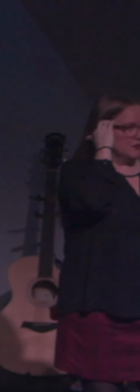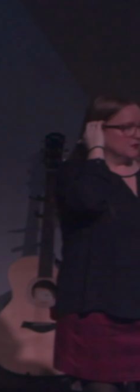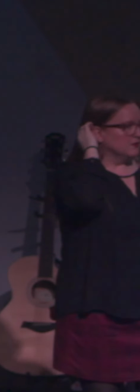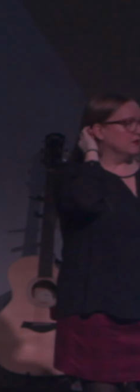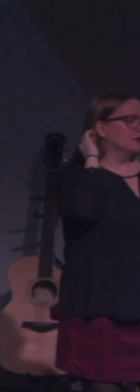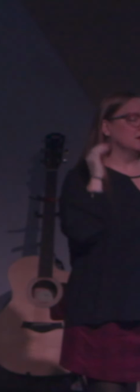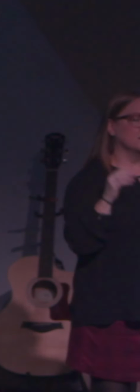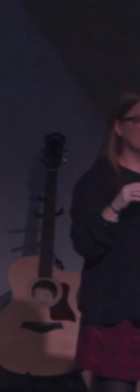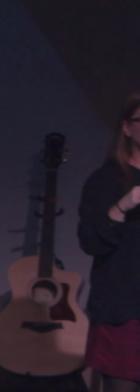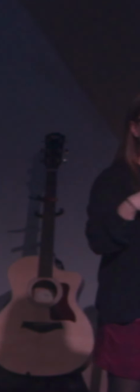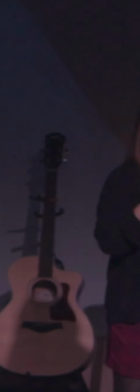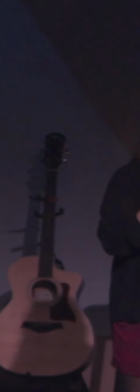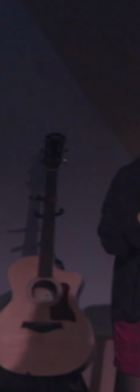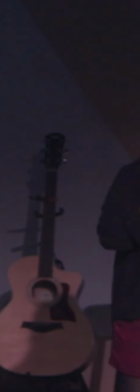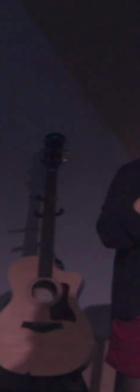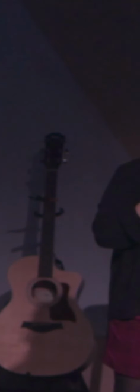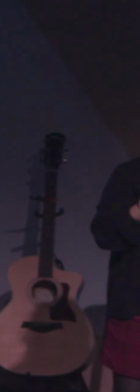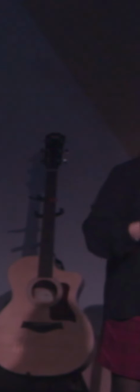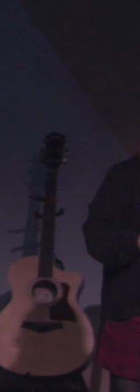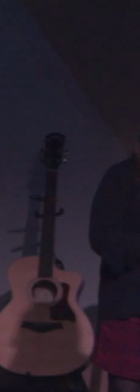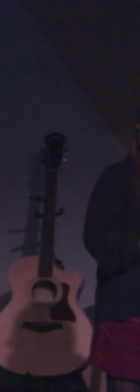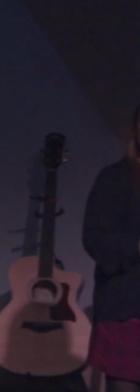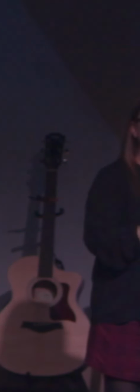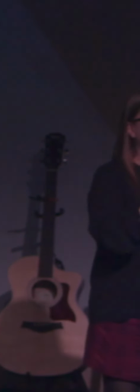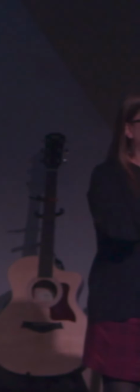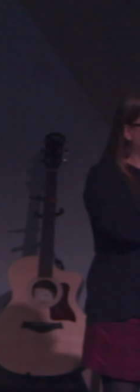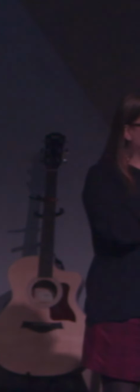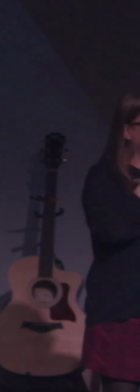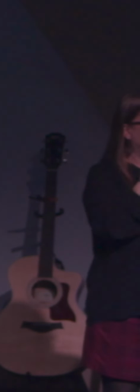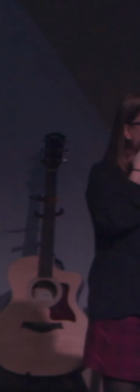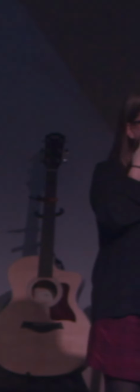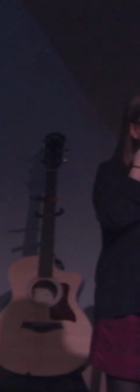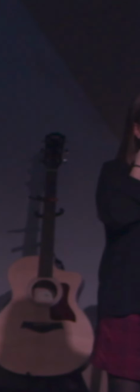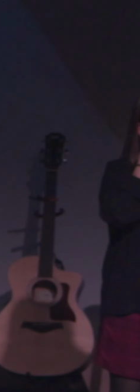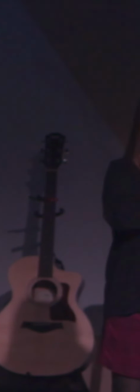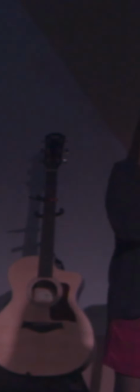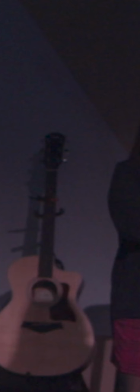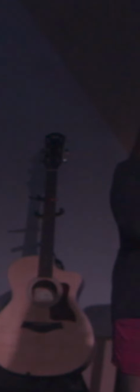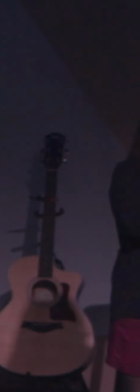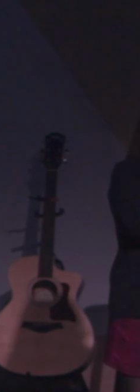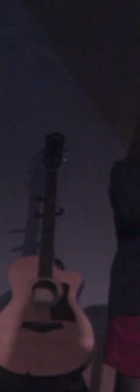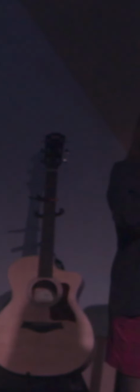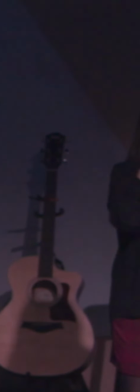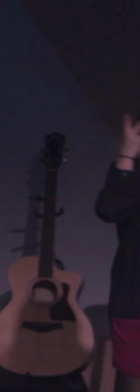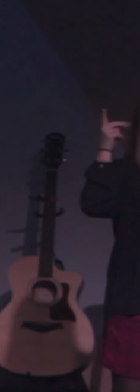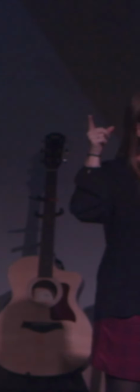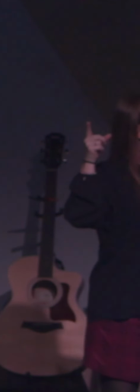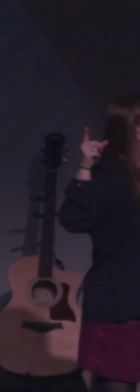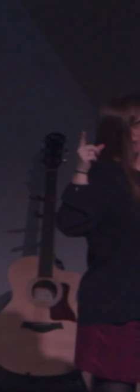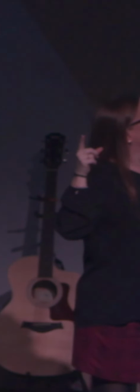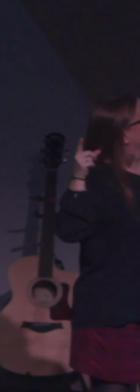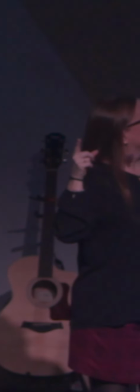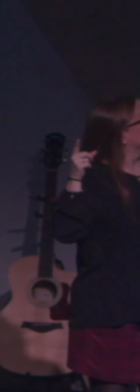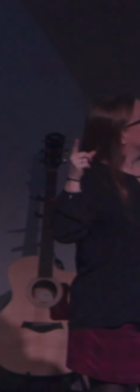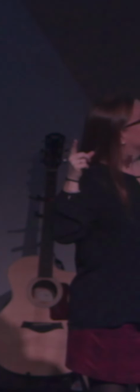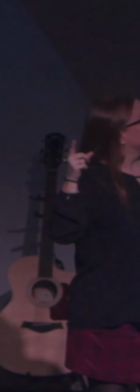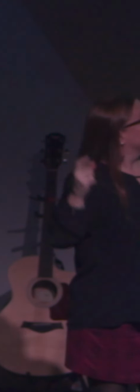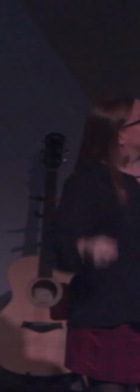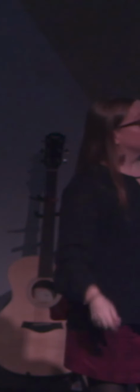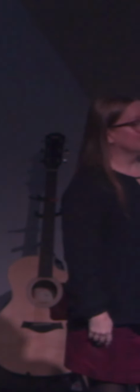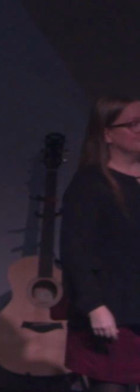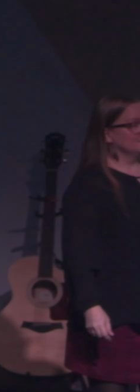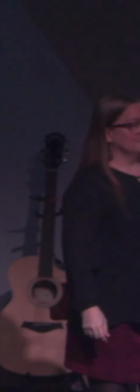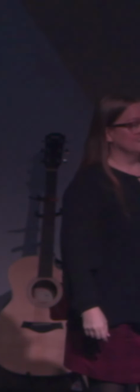Here's what I'm so glad. That when I see this with my life, God sees this. He sees a